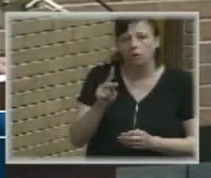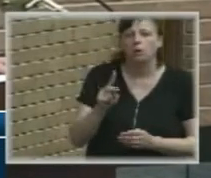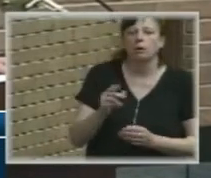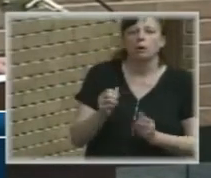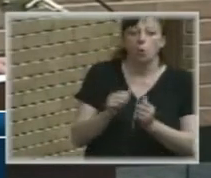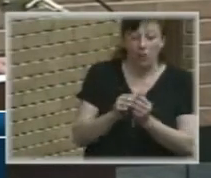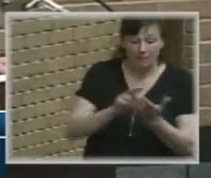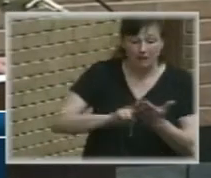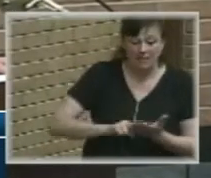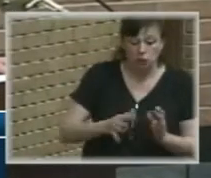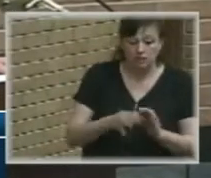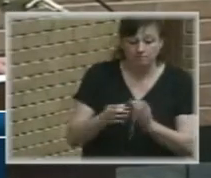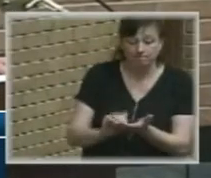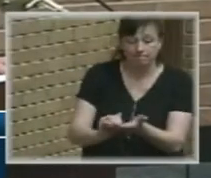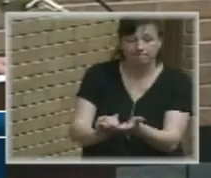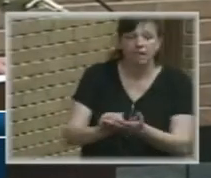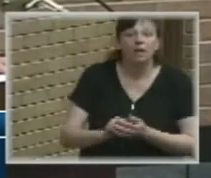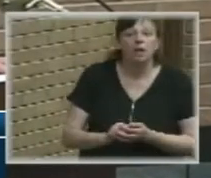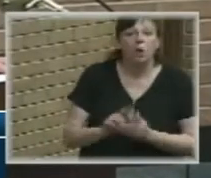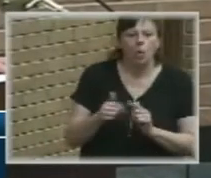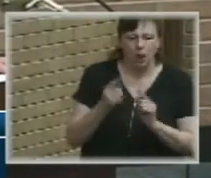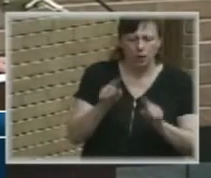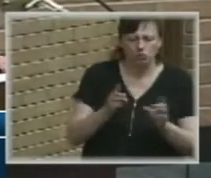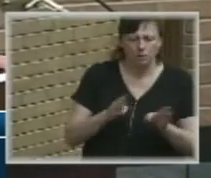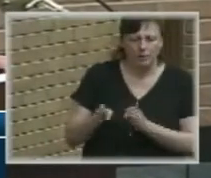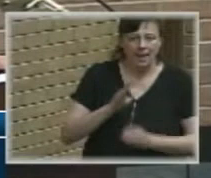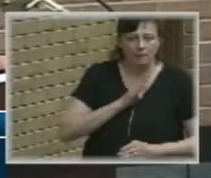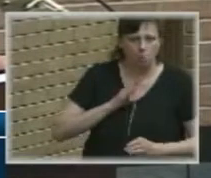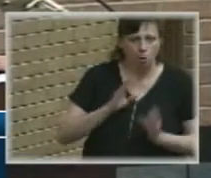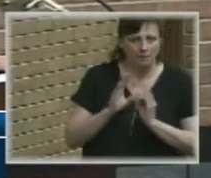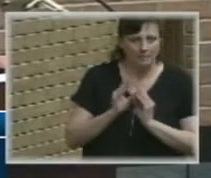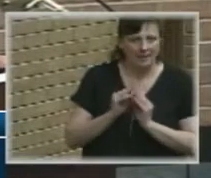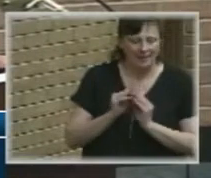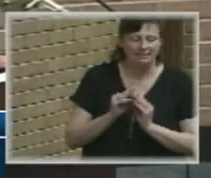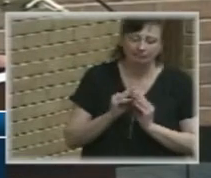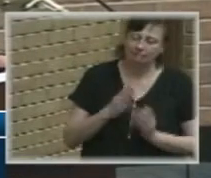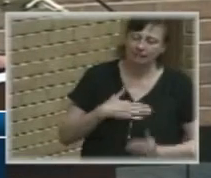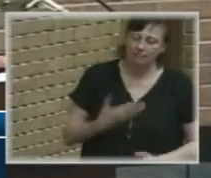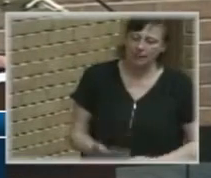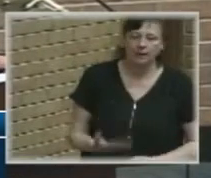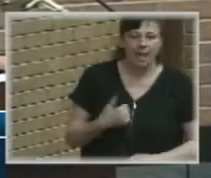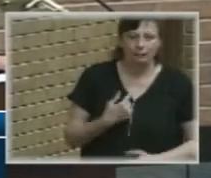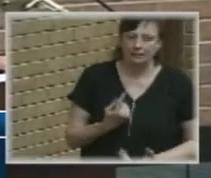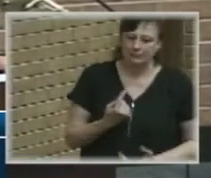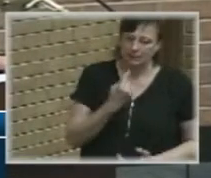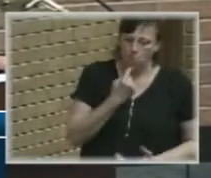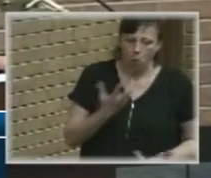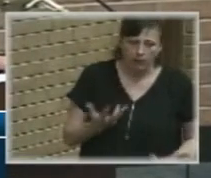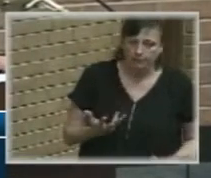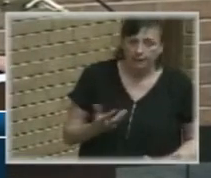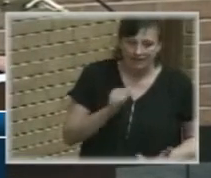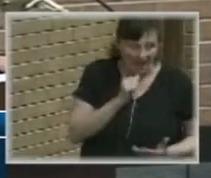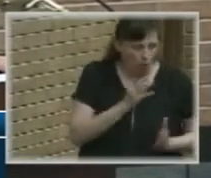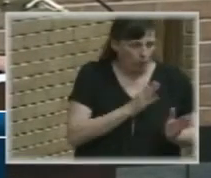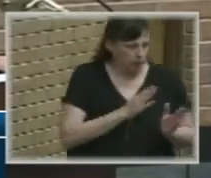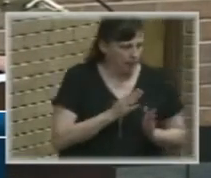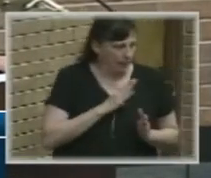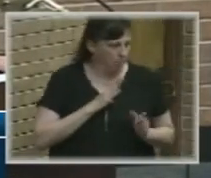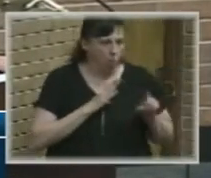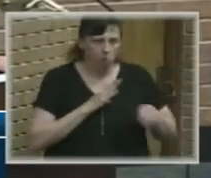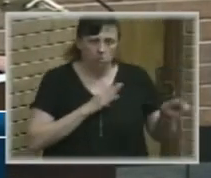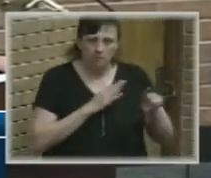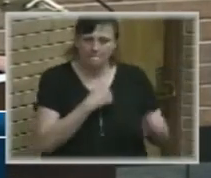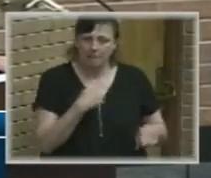petition, when I went to the planning board meeting, I have to admit I was fairly disappointed. Not in the planning board. I thought they asked some